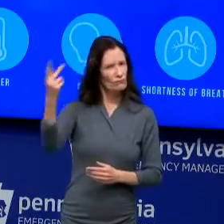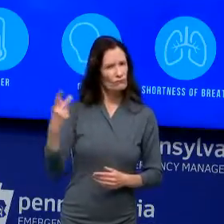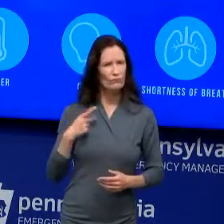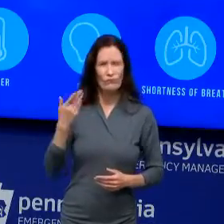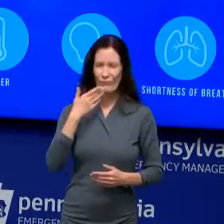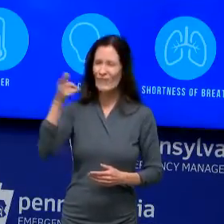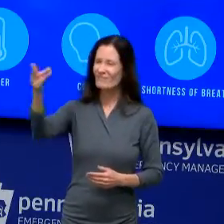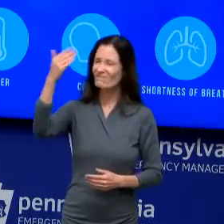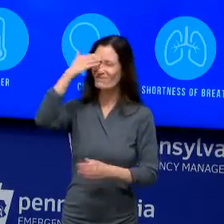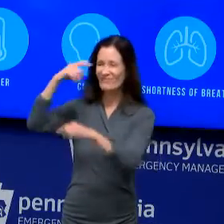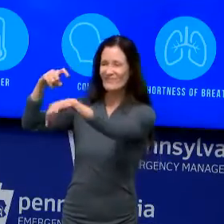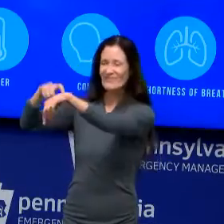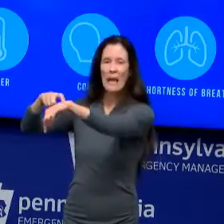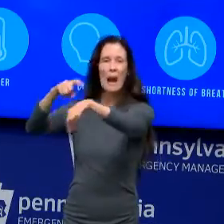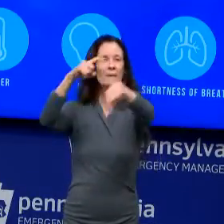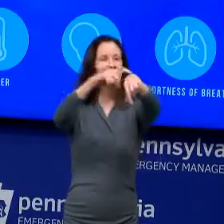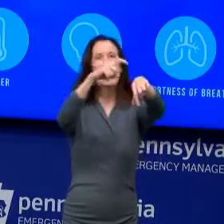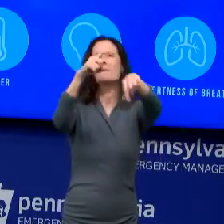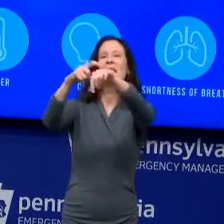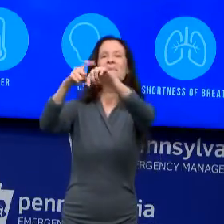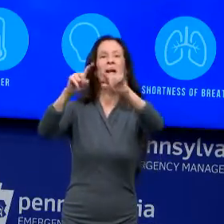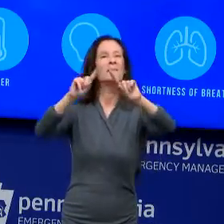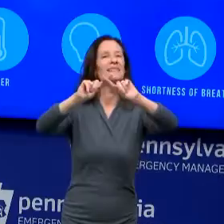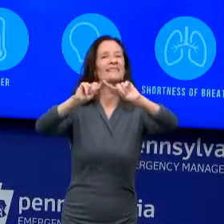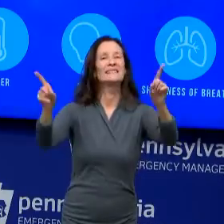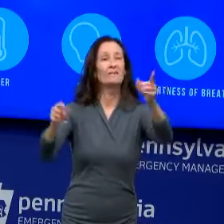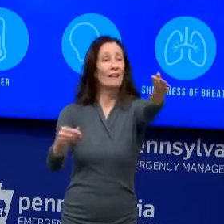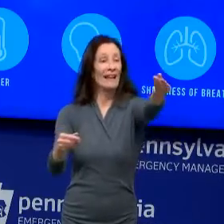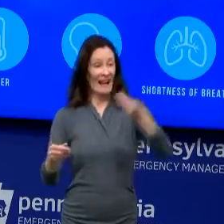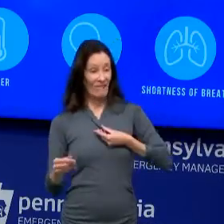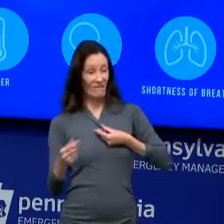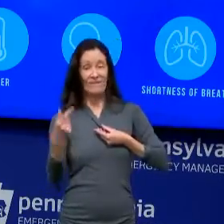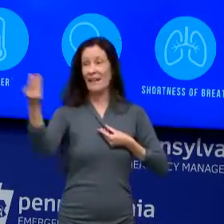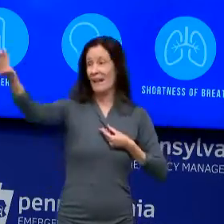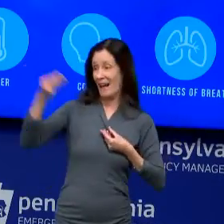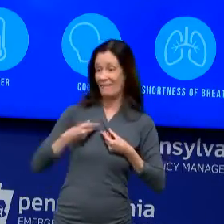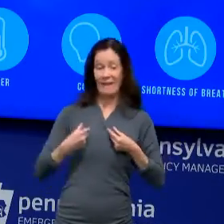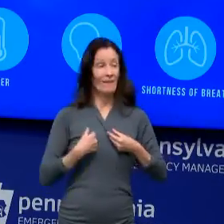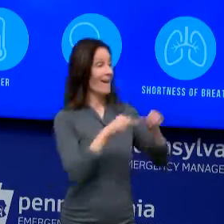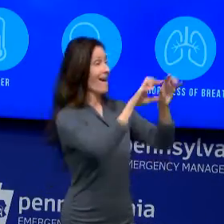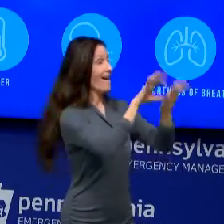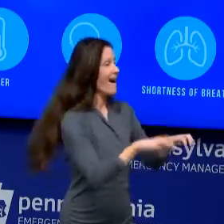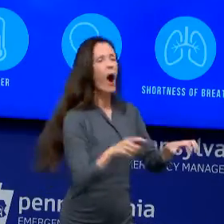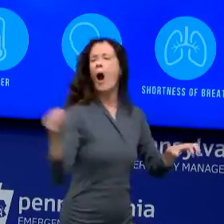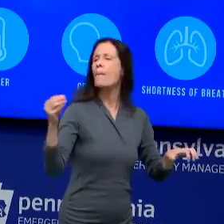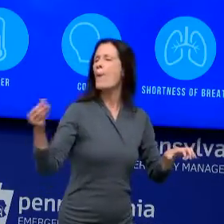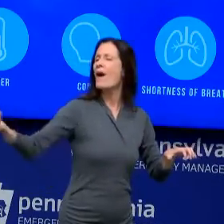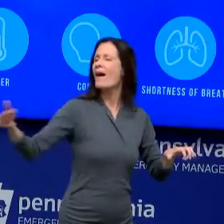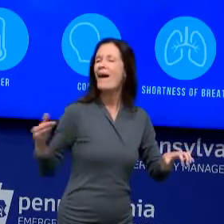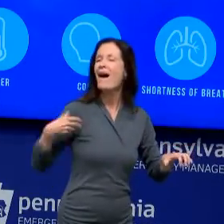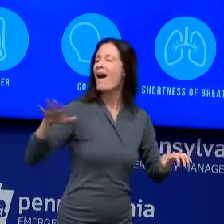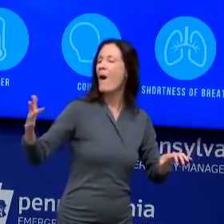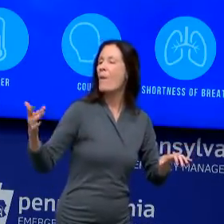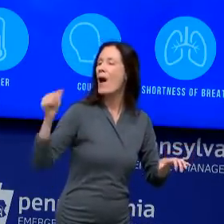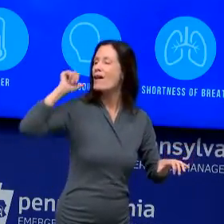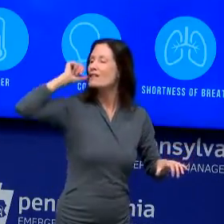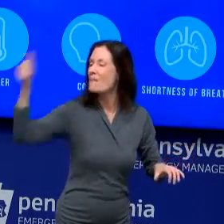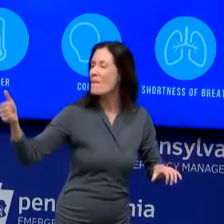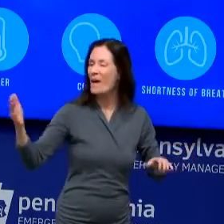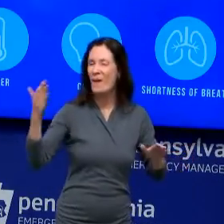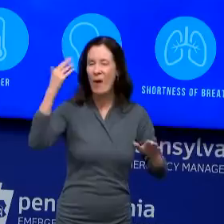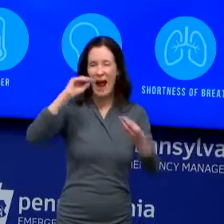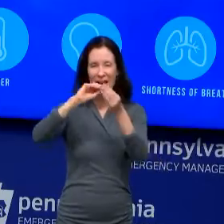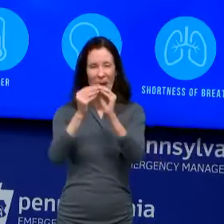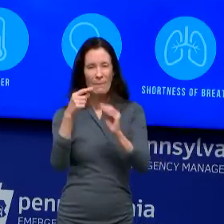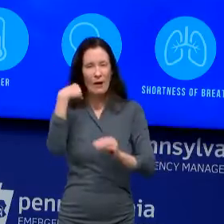a discrepancy, we will work together and collaborate to reconcile those discrepancies. The Philadelphia Inquirer also asks, are